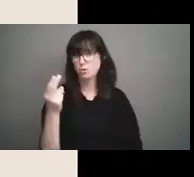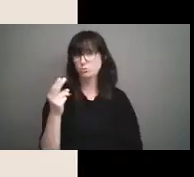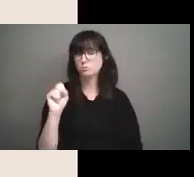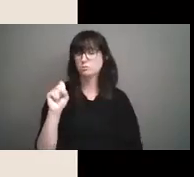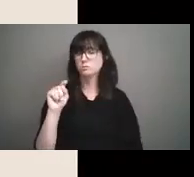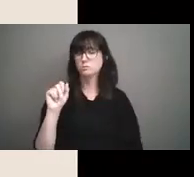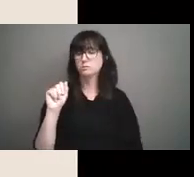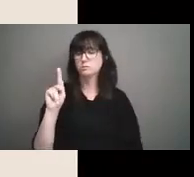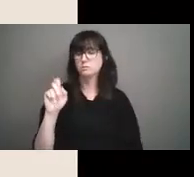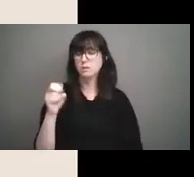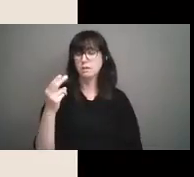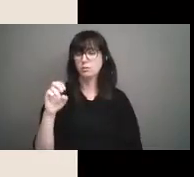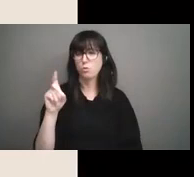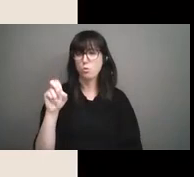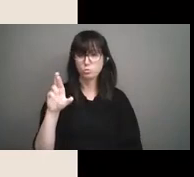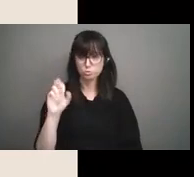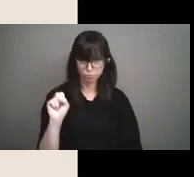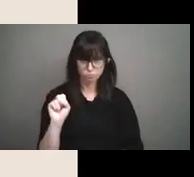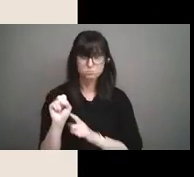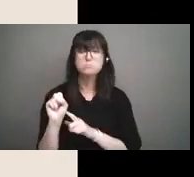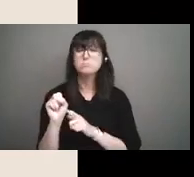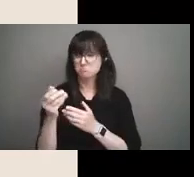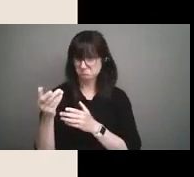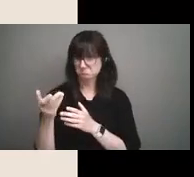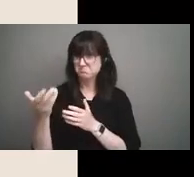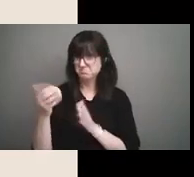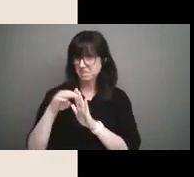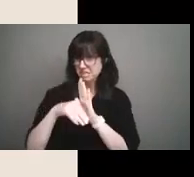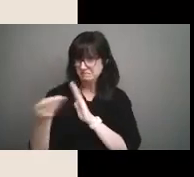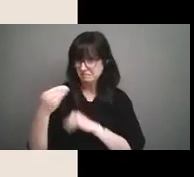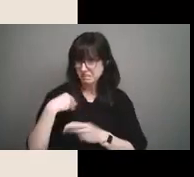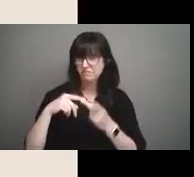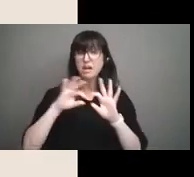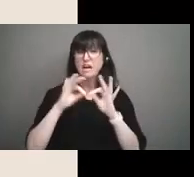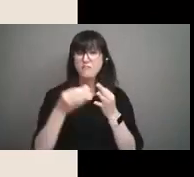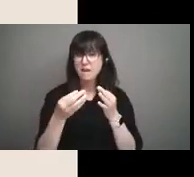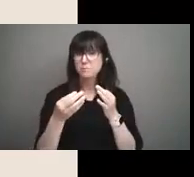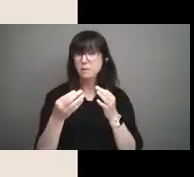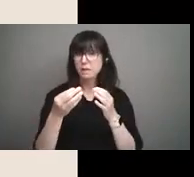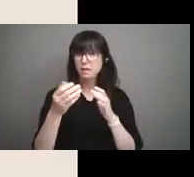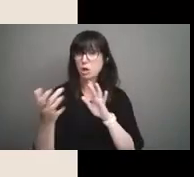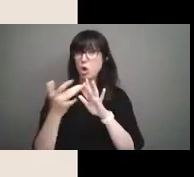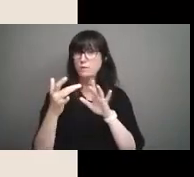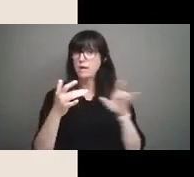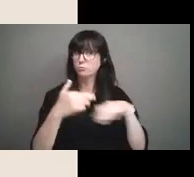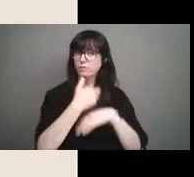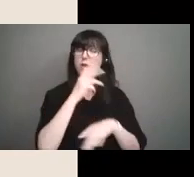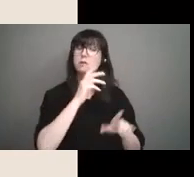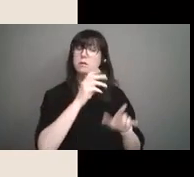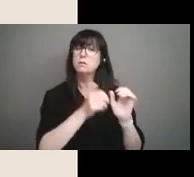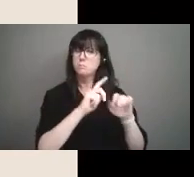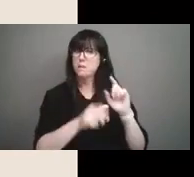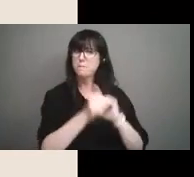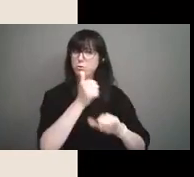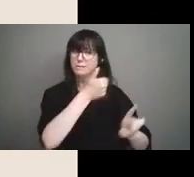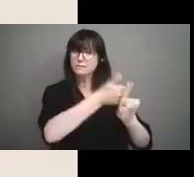provided people to come to the program, so did family members, health providers, mostly self-referrals, though that was the highest source.